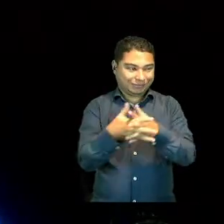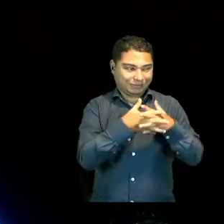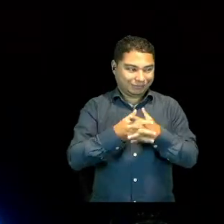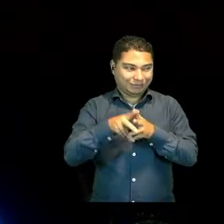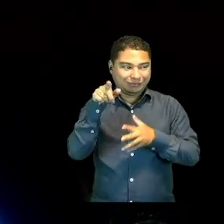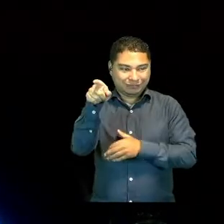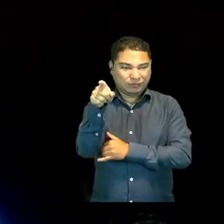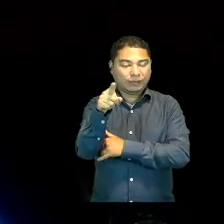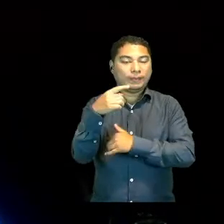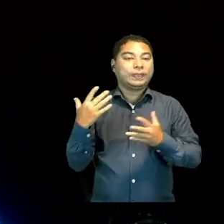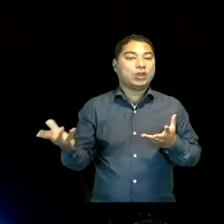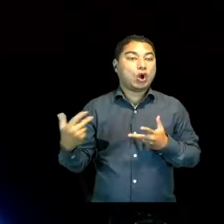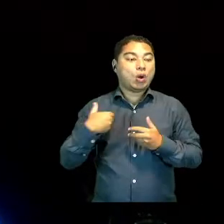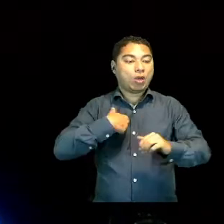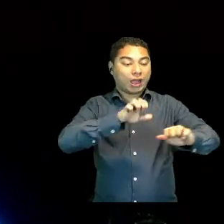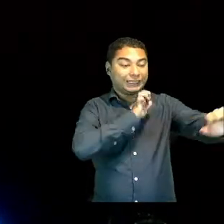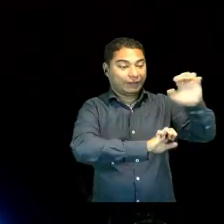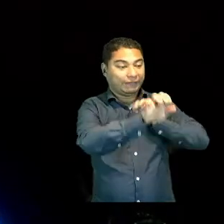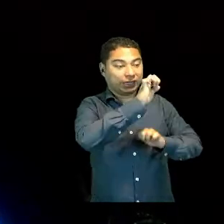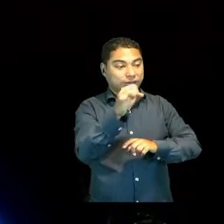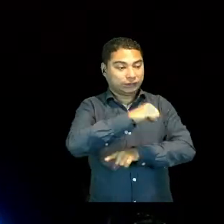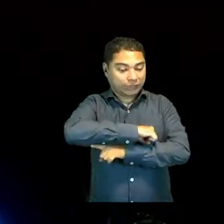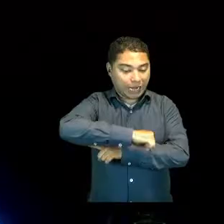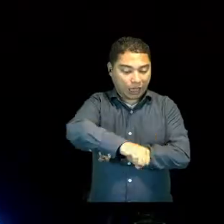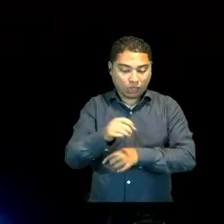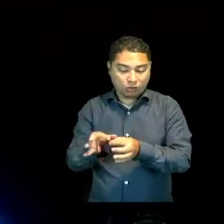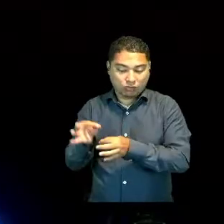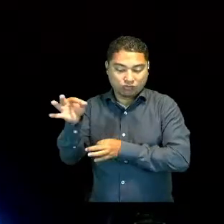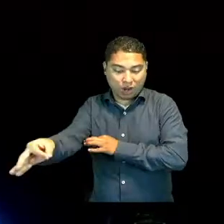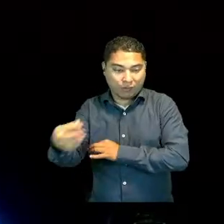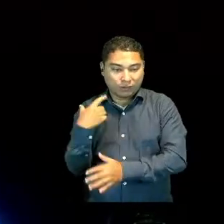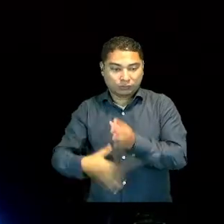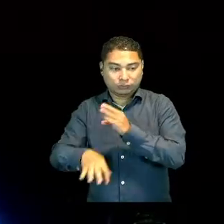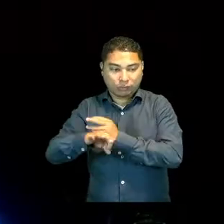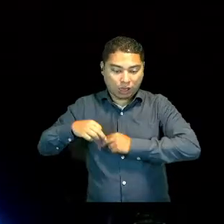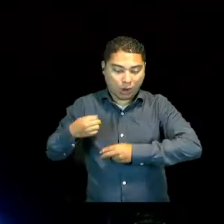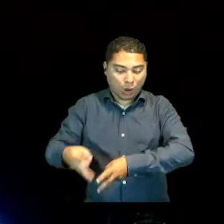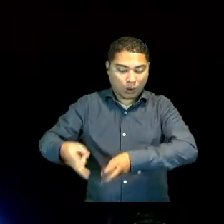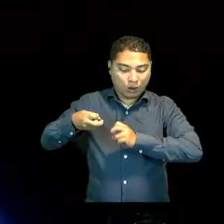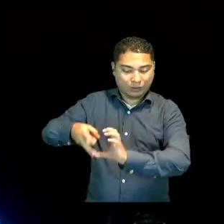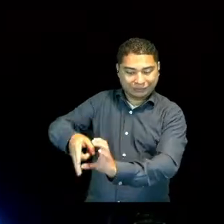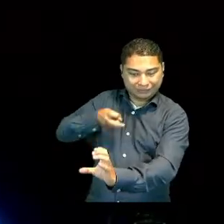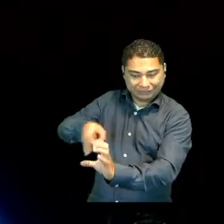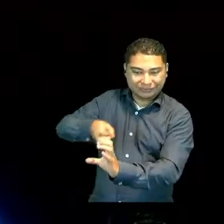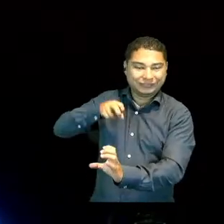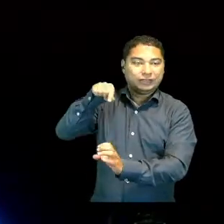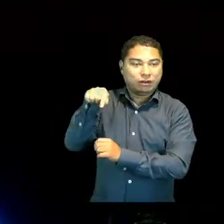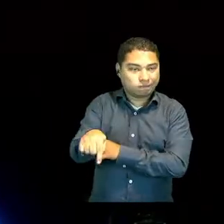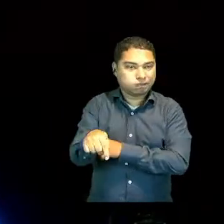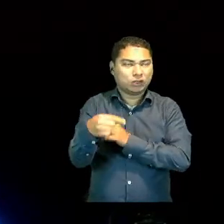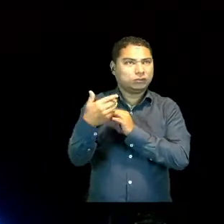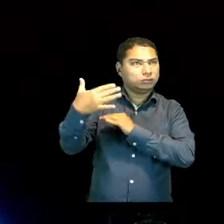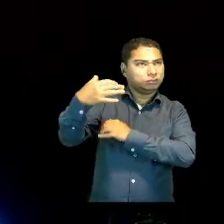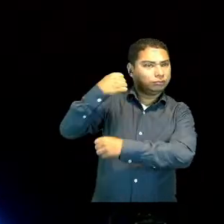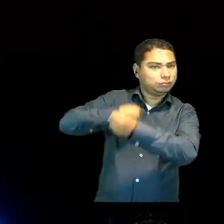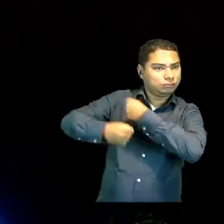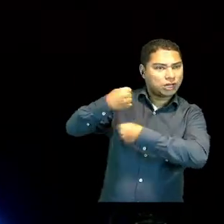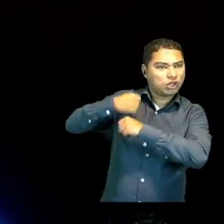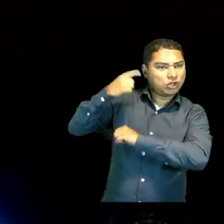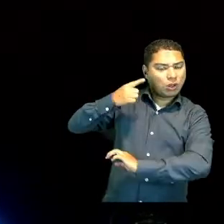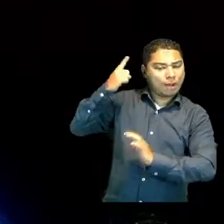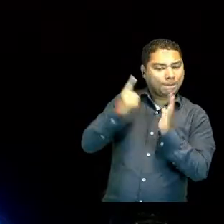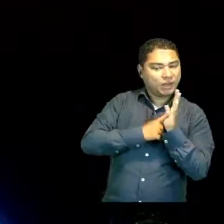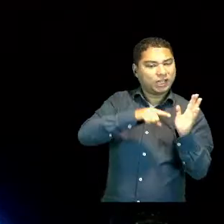to mine their land, which they had inhabited since the 1600s, as free people who